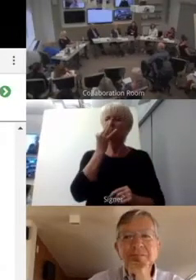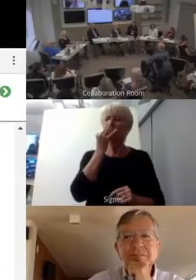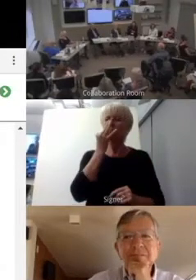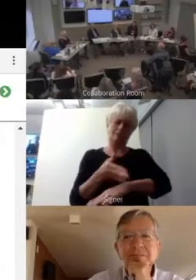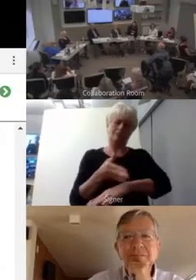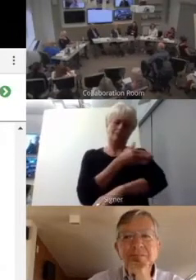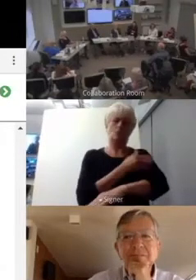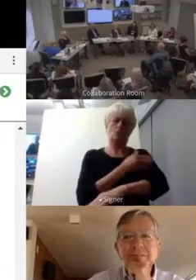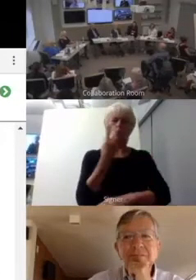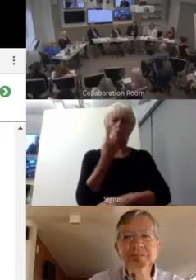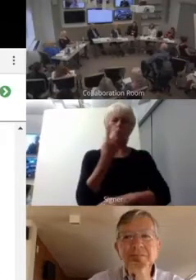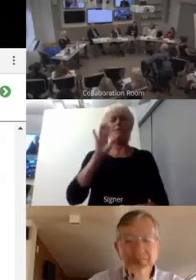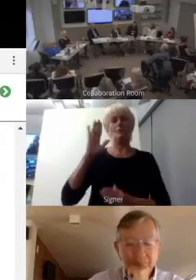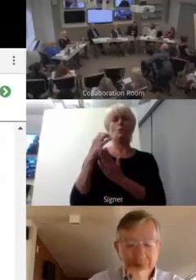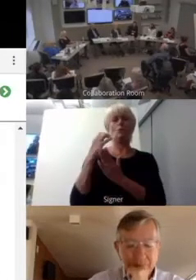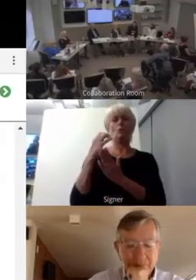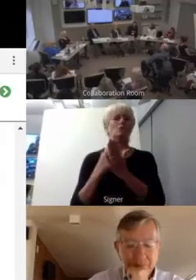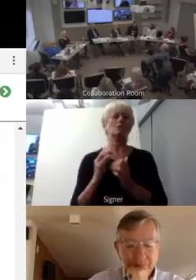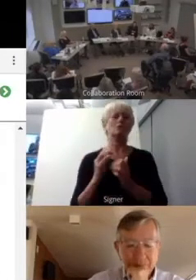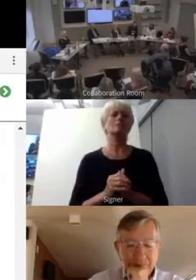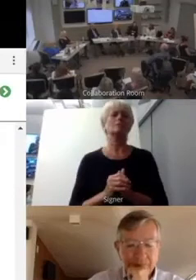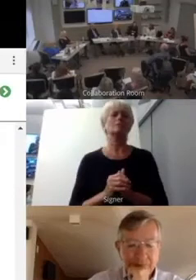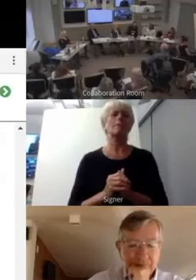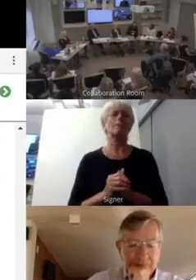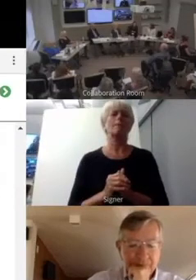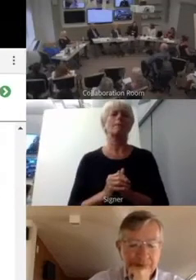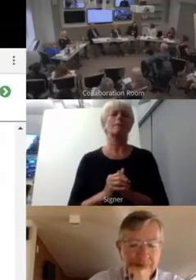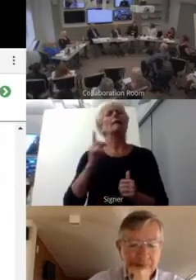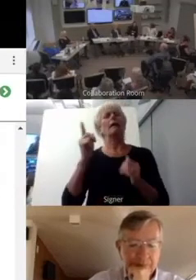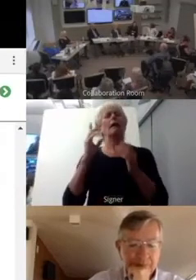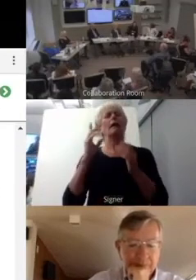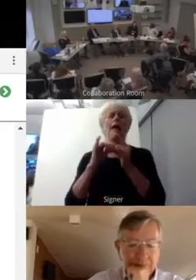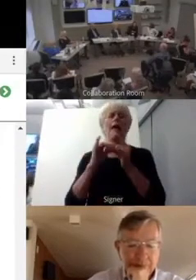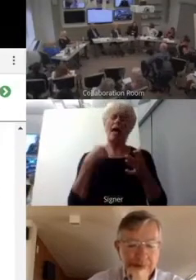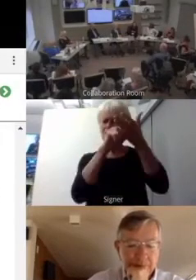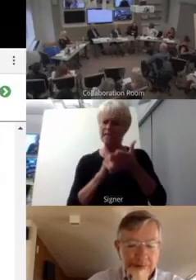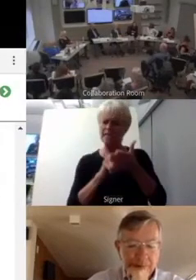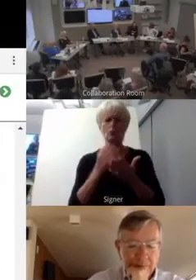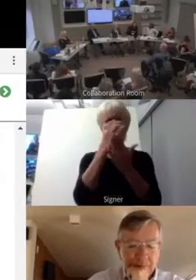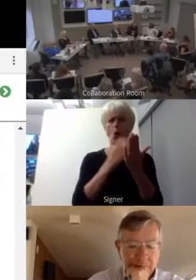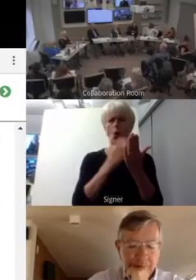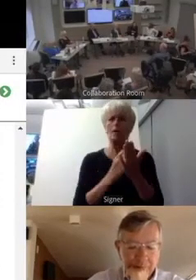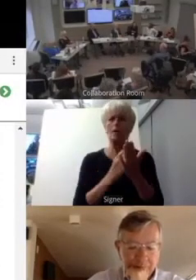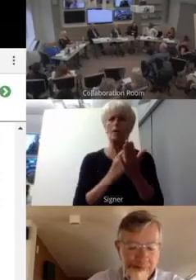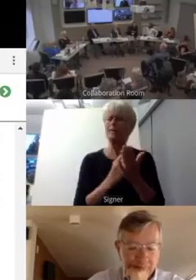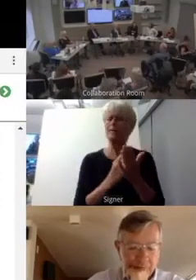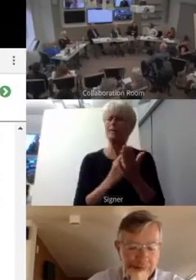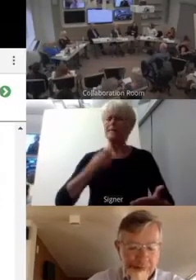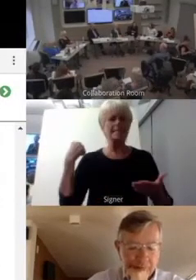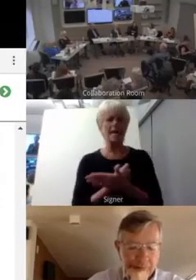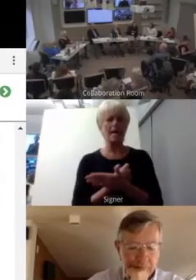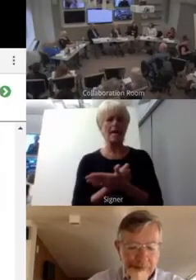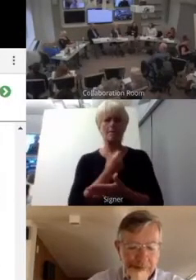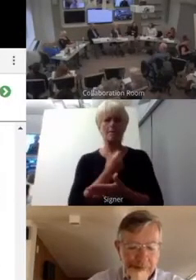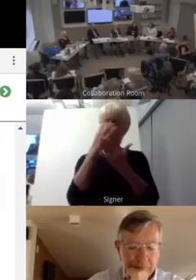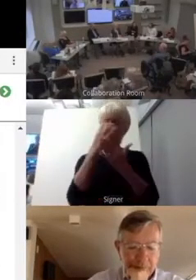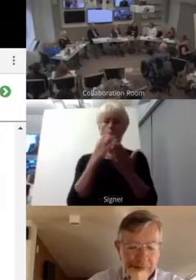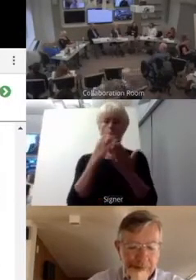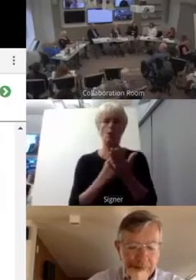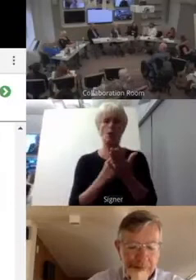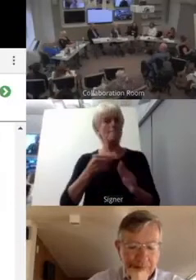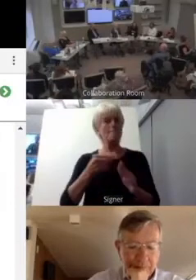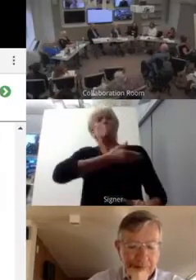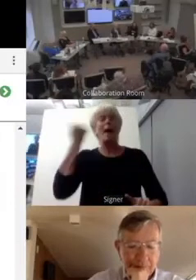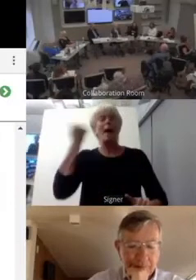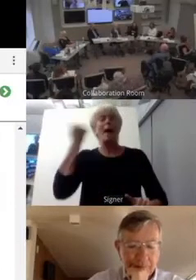through, I've made all these fixes, and I'll be damned if the course now isn't better than it was before. If I had just thought of